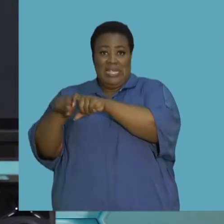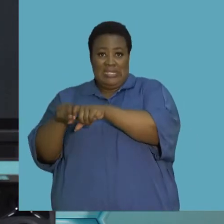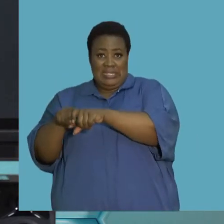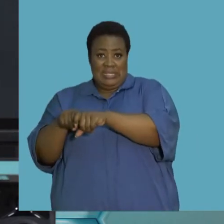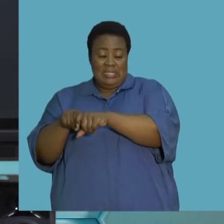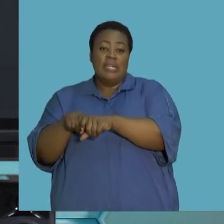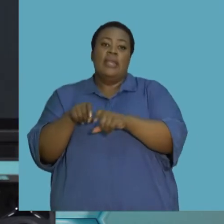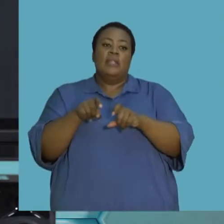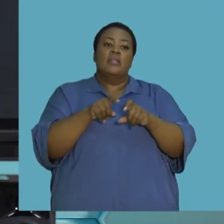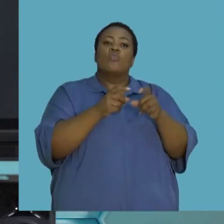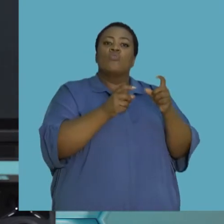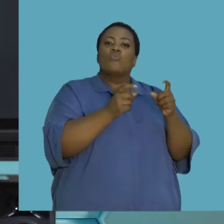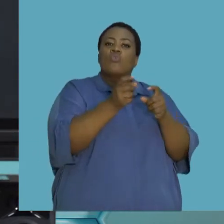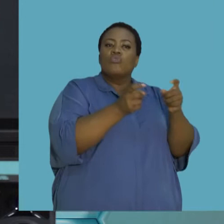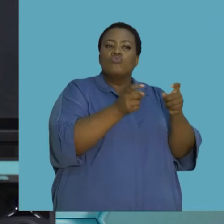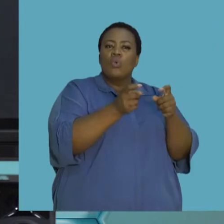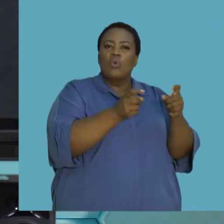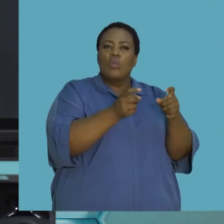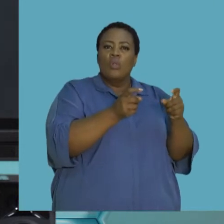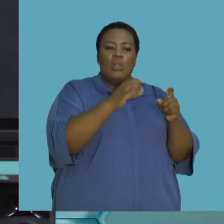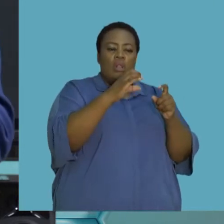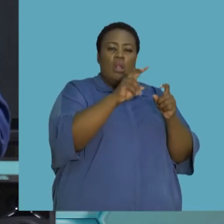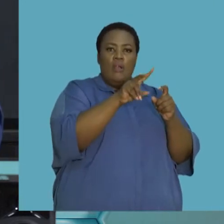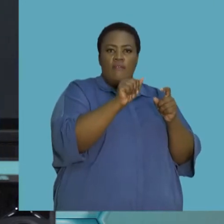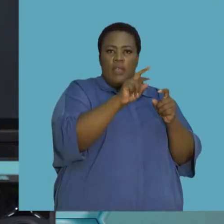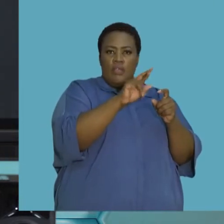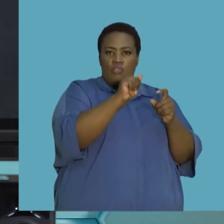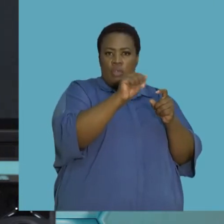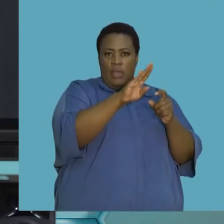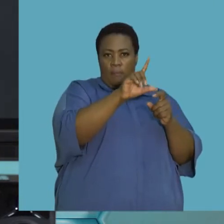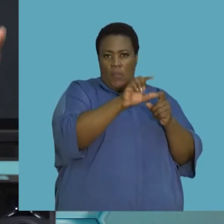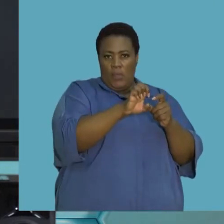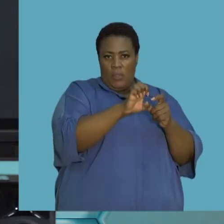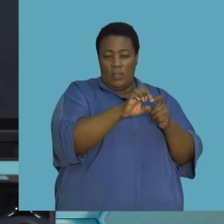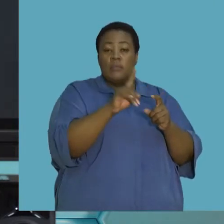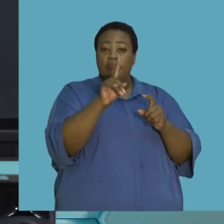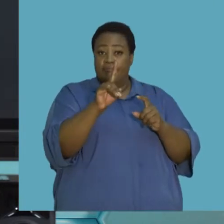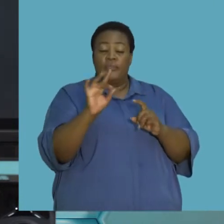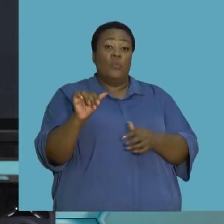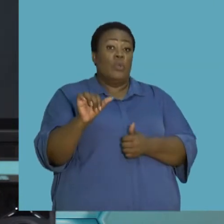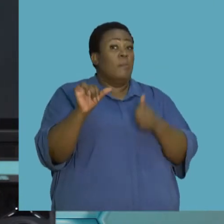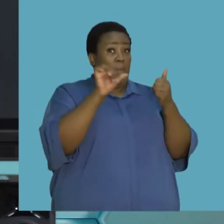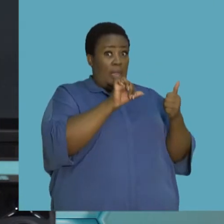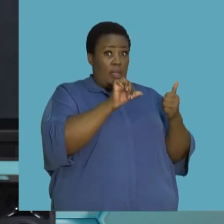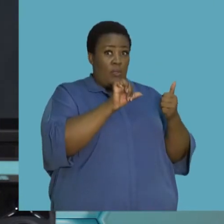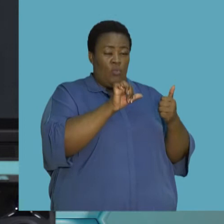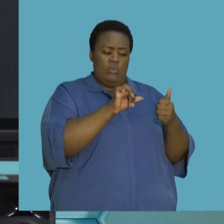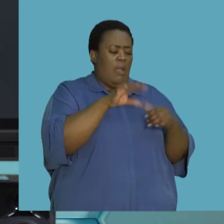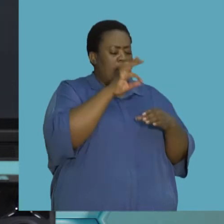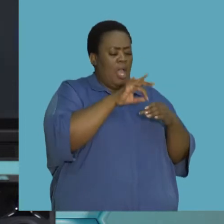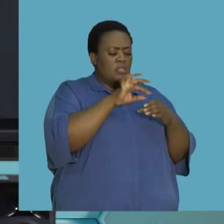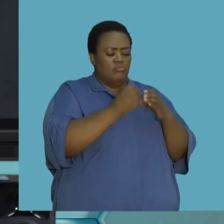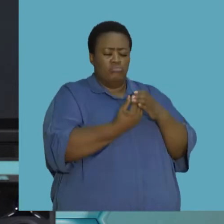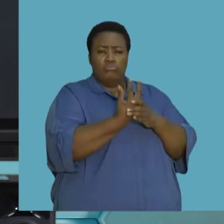and control variables. So let's go back to our experiment where we looked at why plants grow tall. And